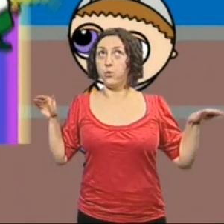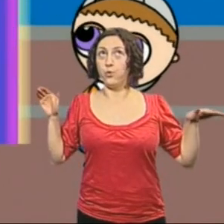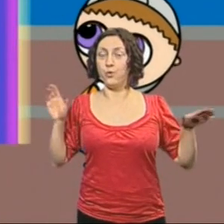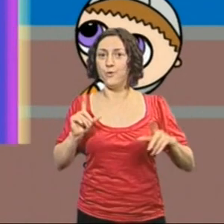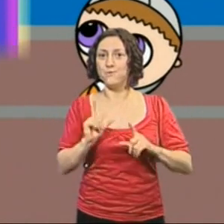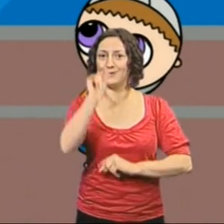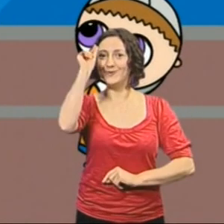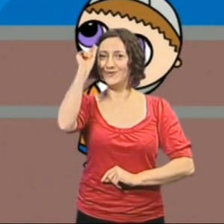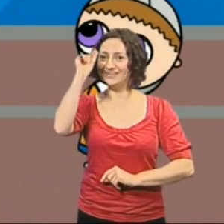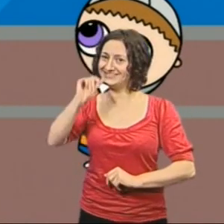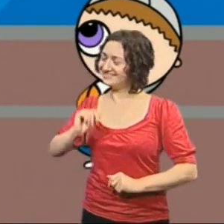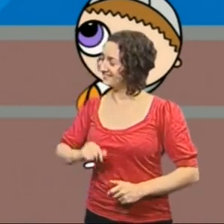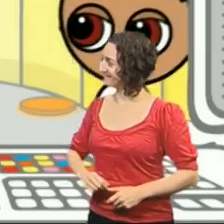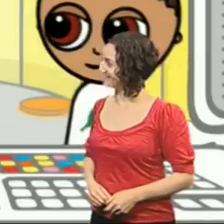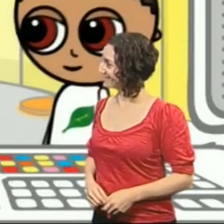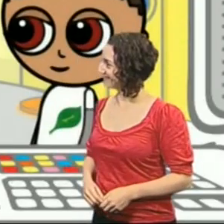Bye-bye!